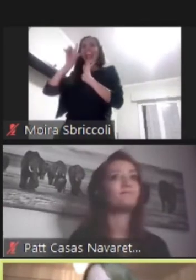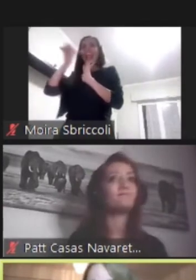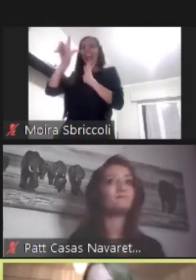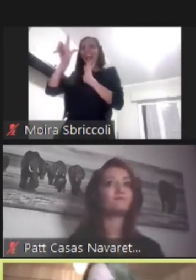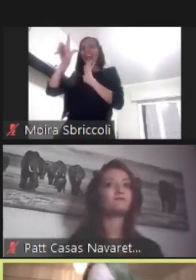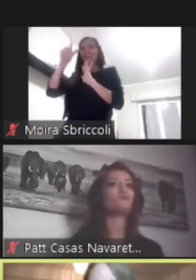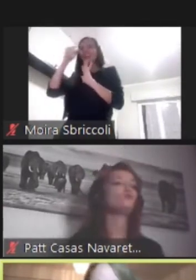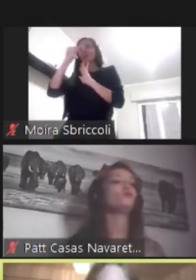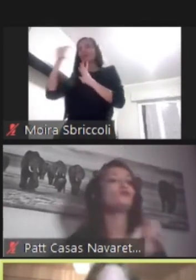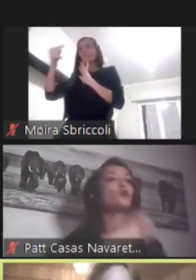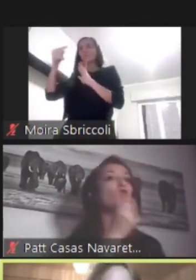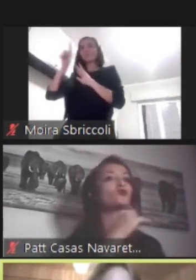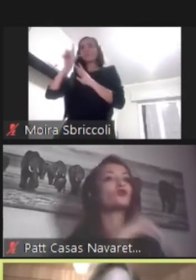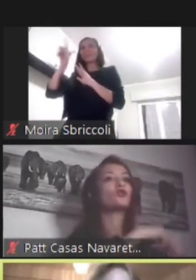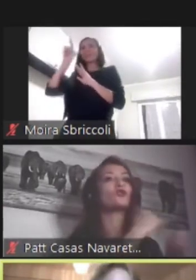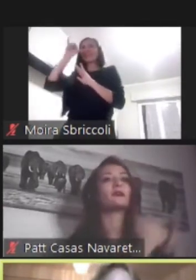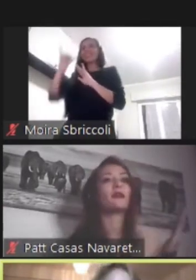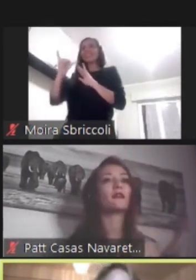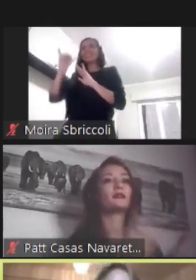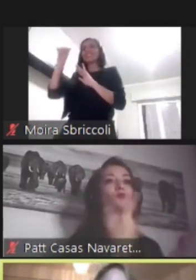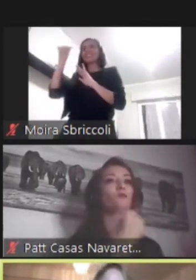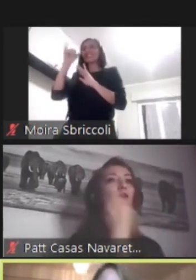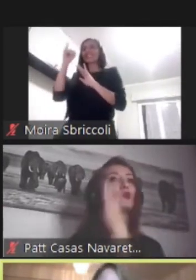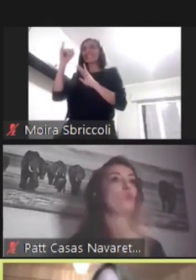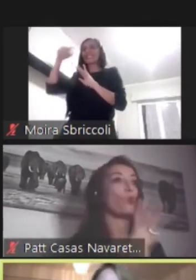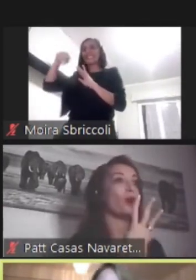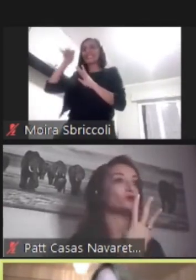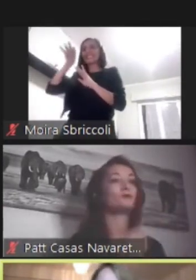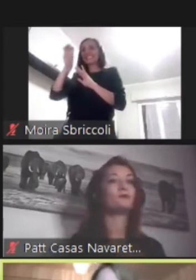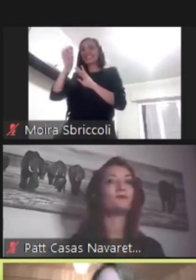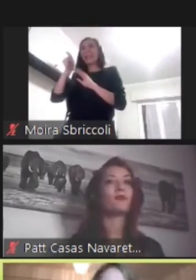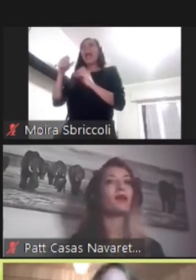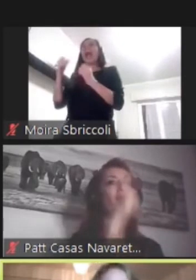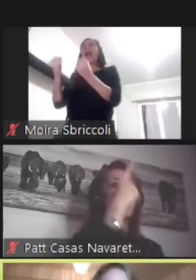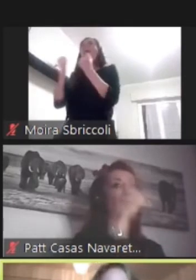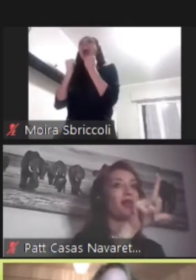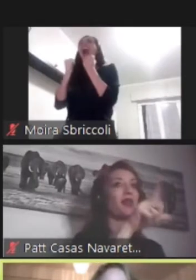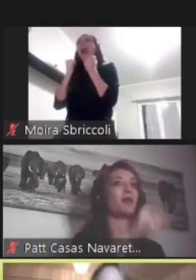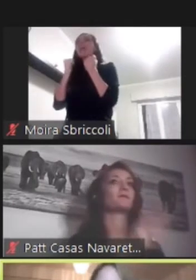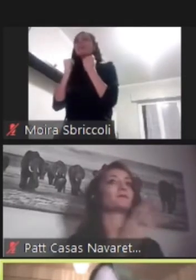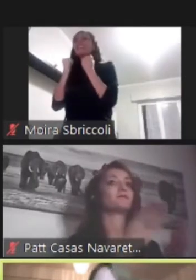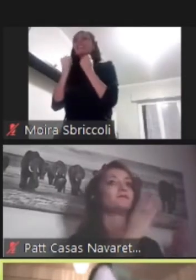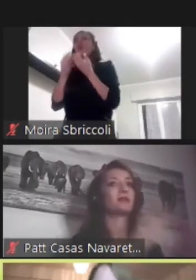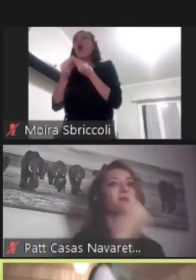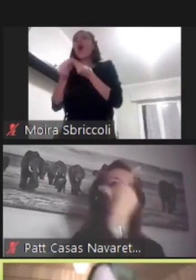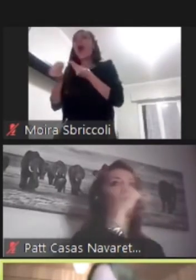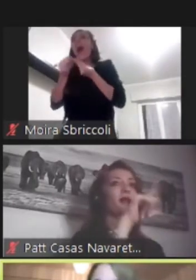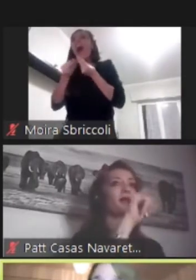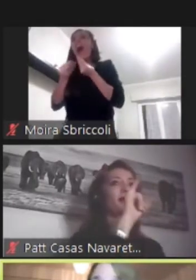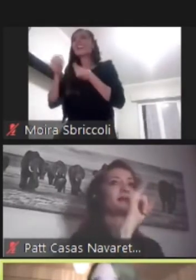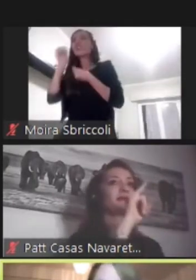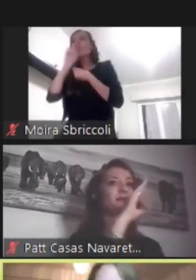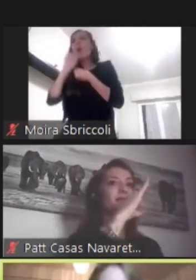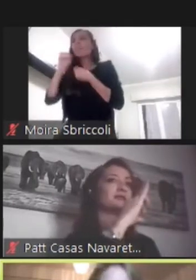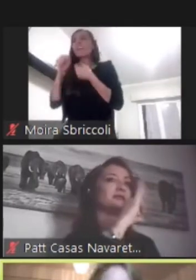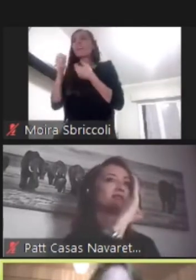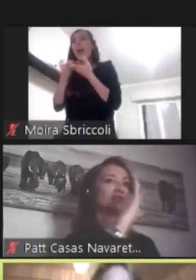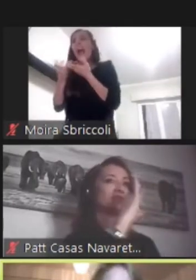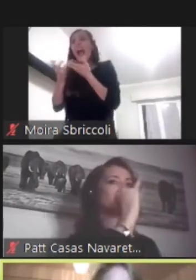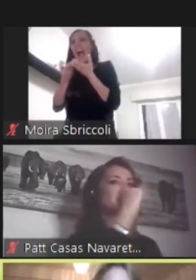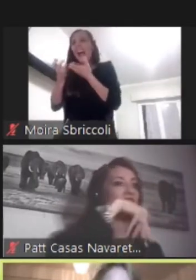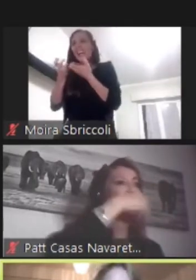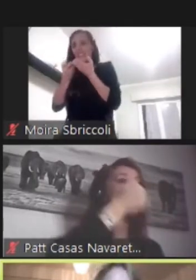an essential amino acid, and amino acids are the building blocks for